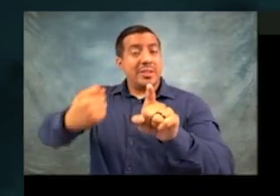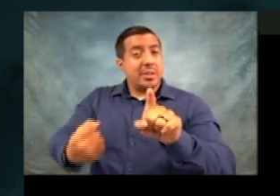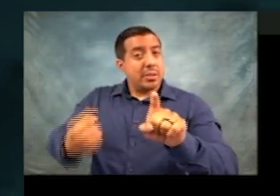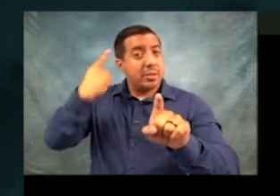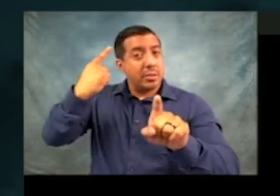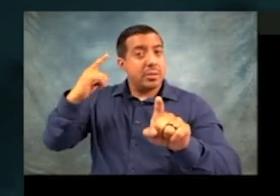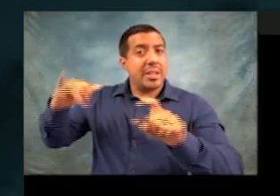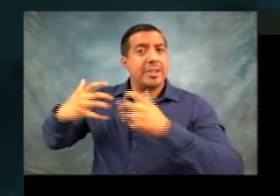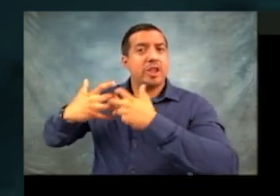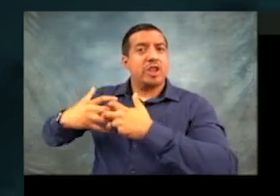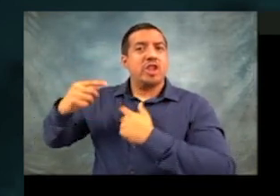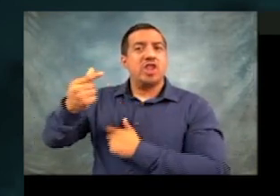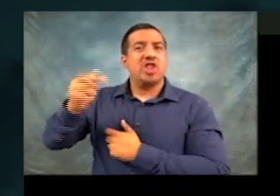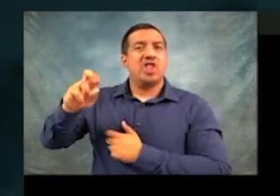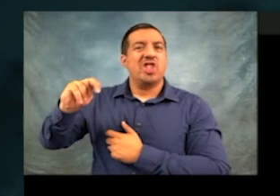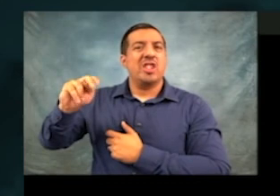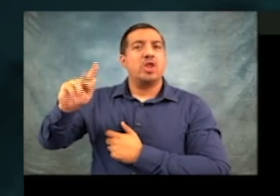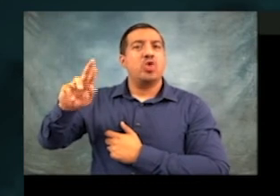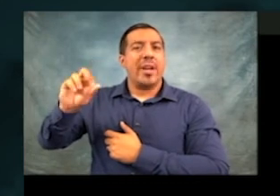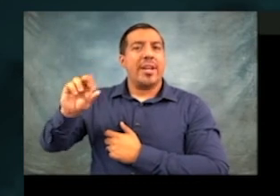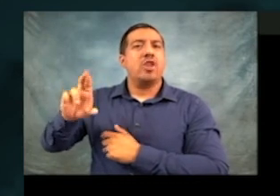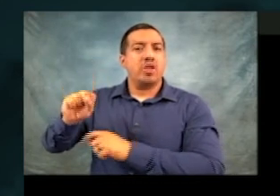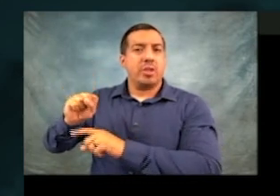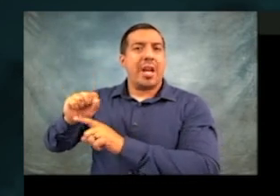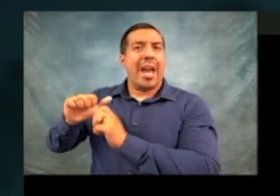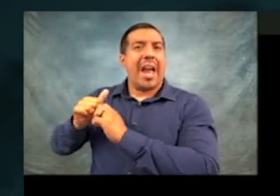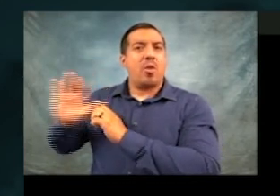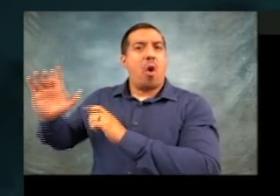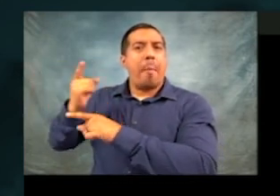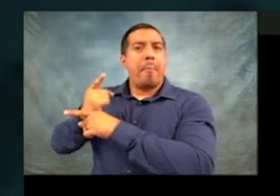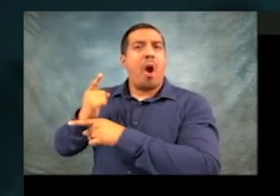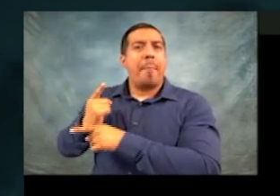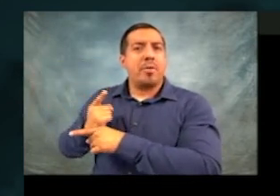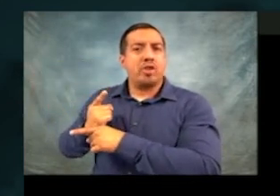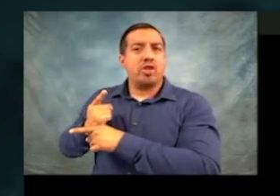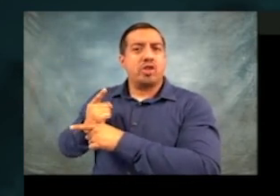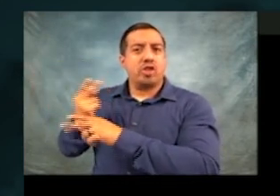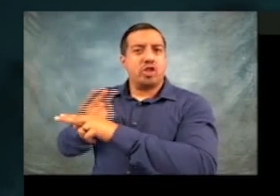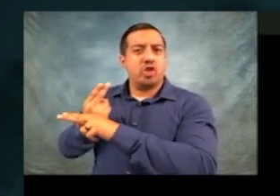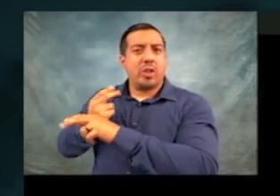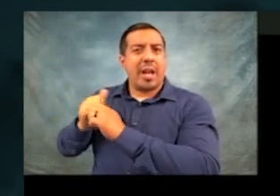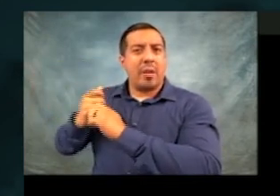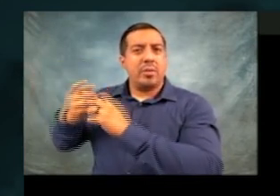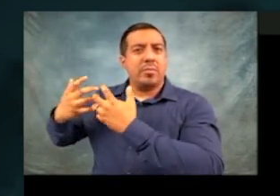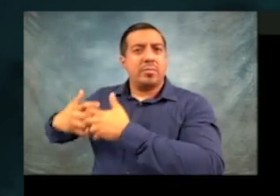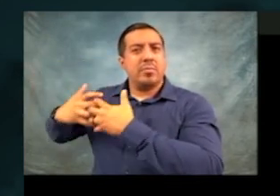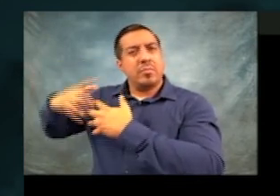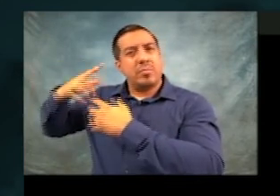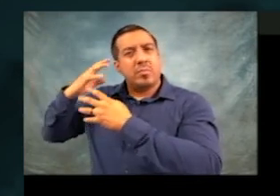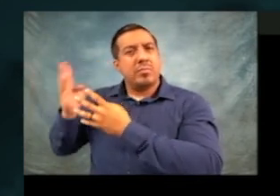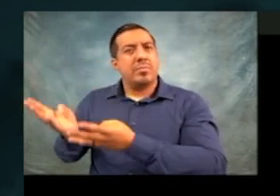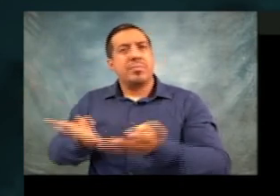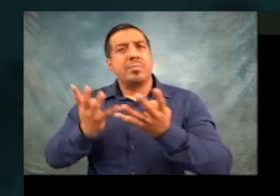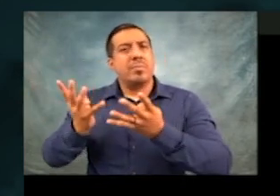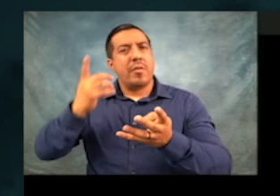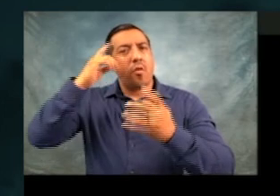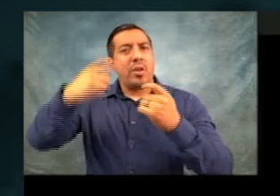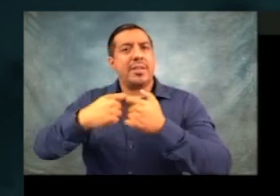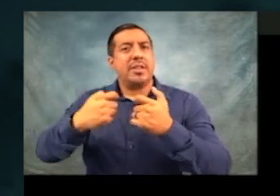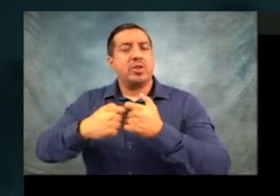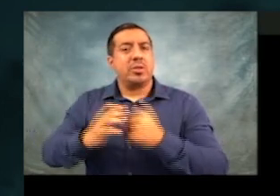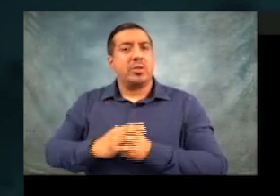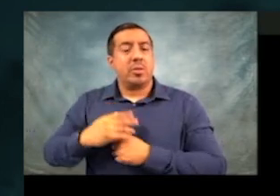understand generators and their proper usage. We're just seeing a large increase